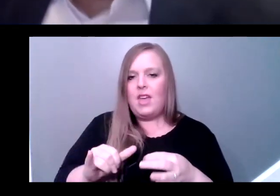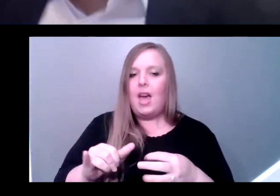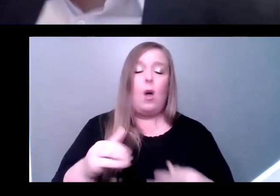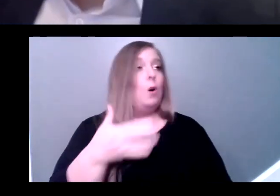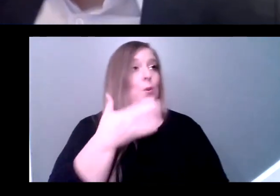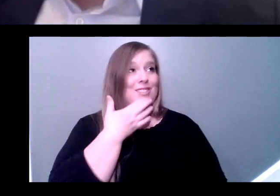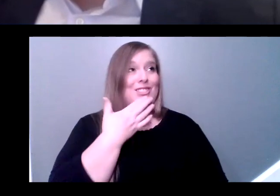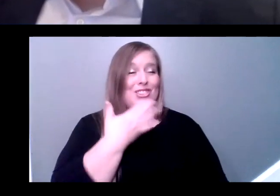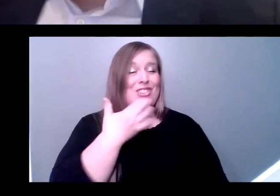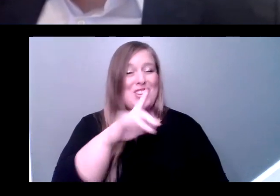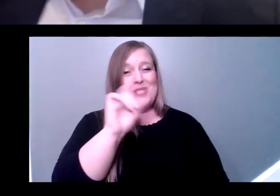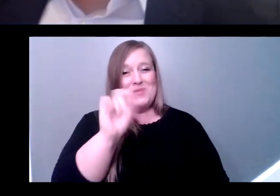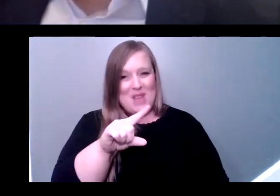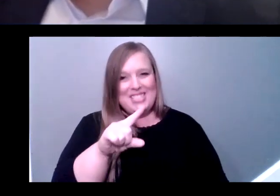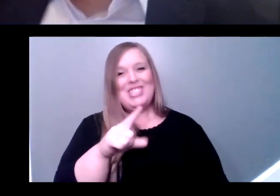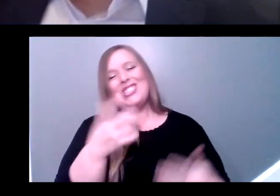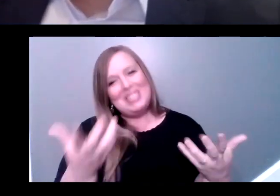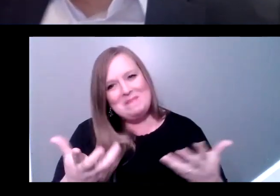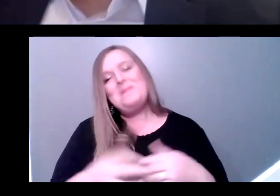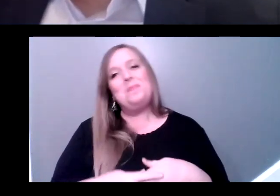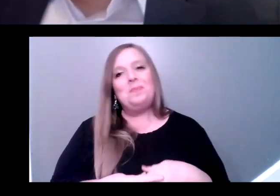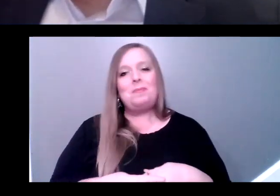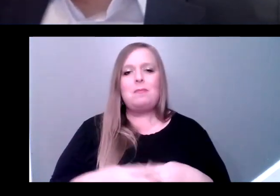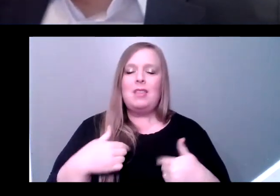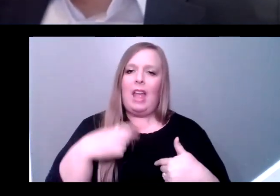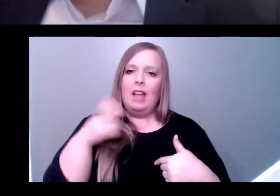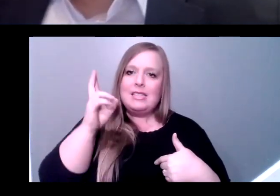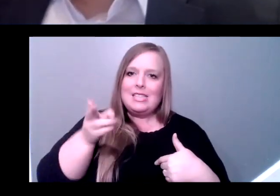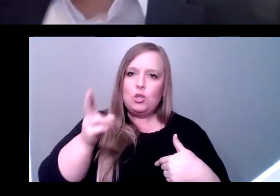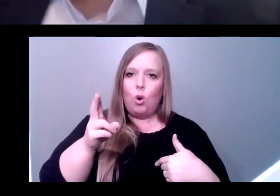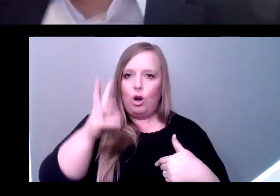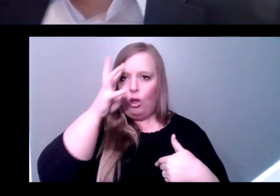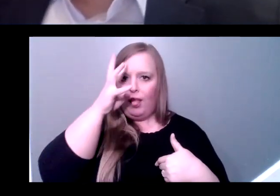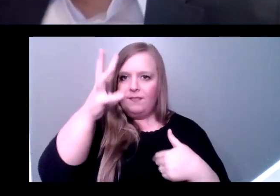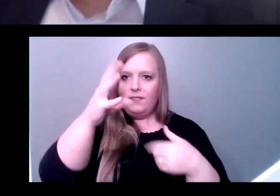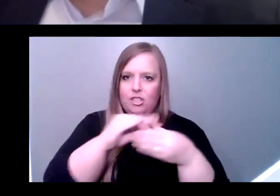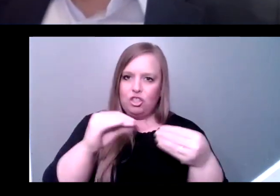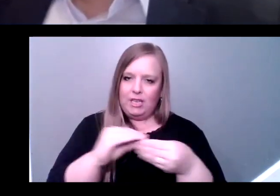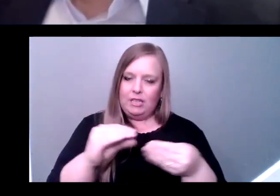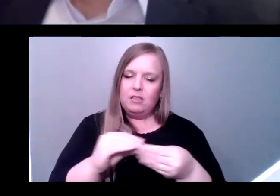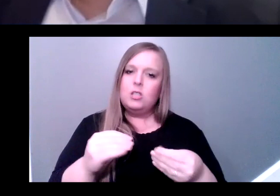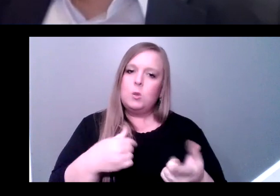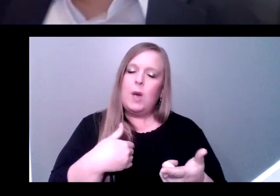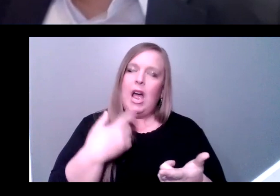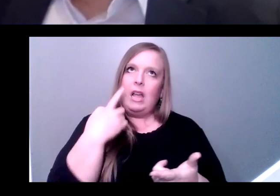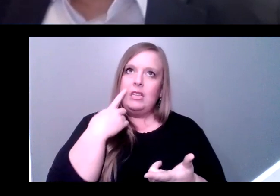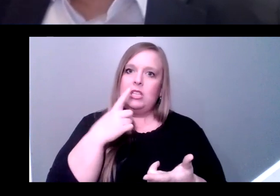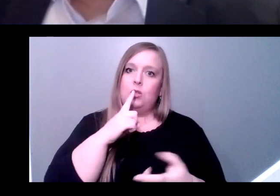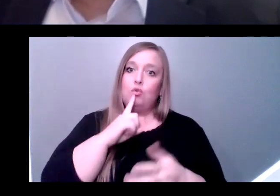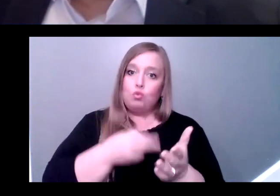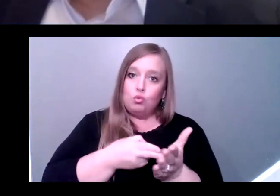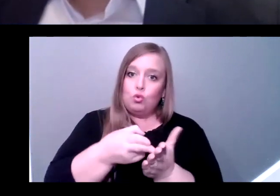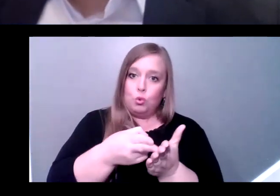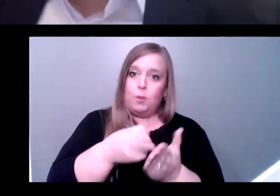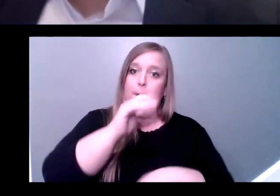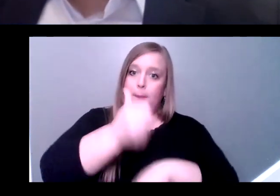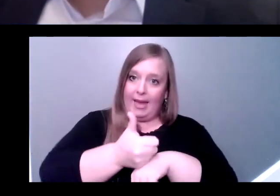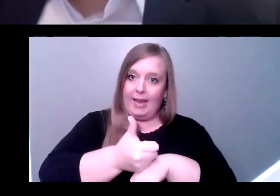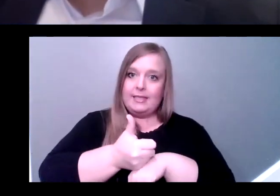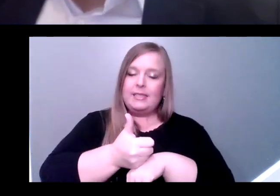roughly, I'll show you a map in just a sec, but roughly 49% of the land is controlled